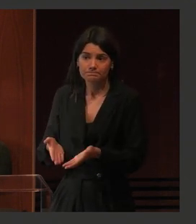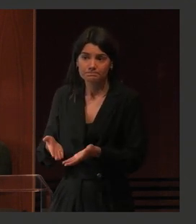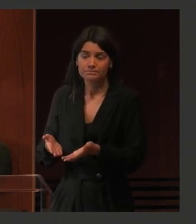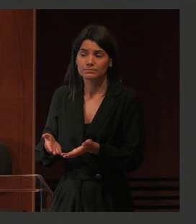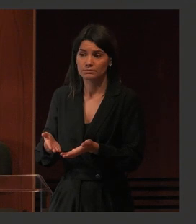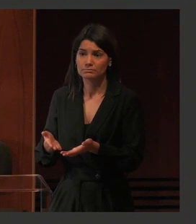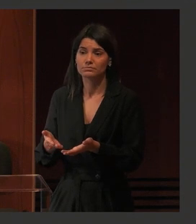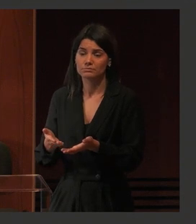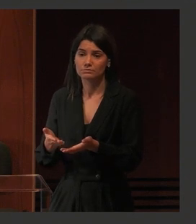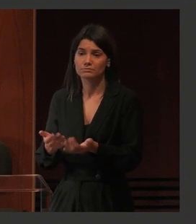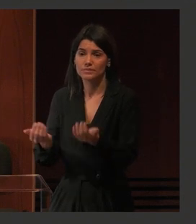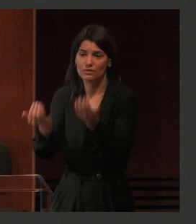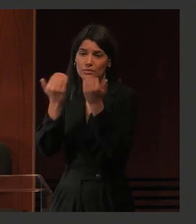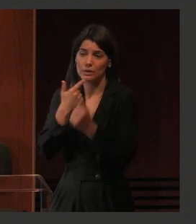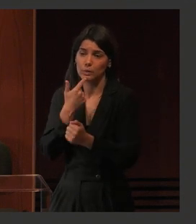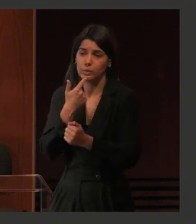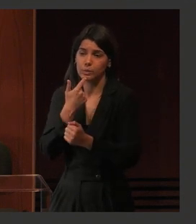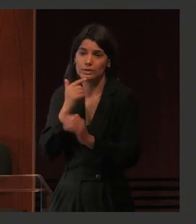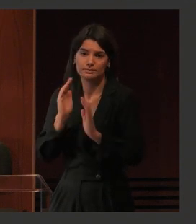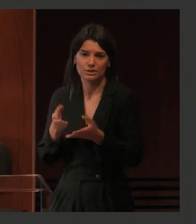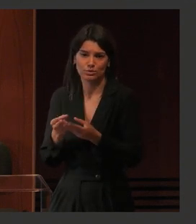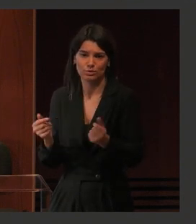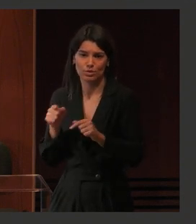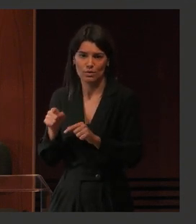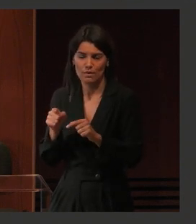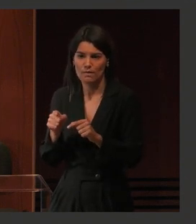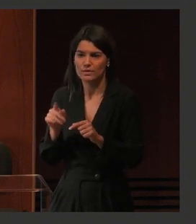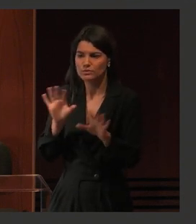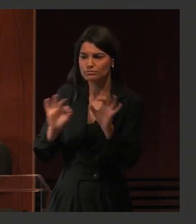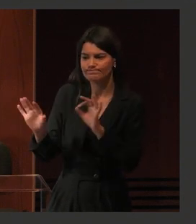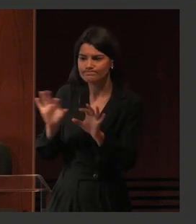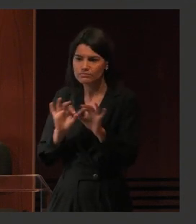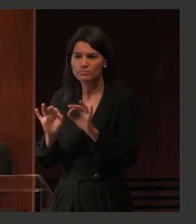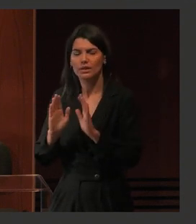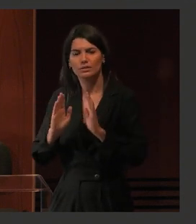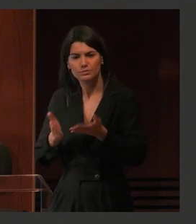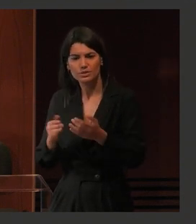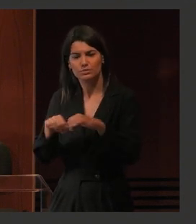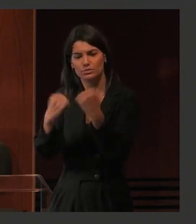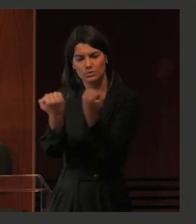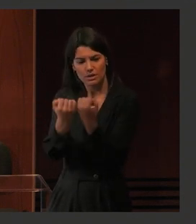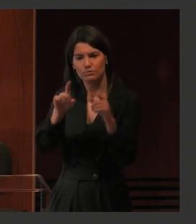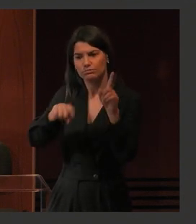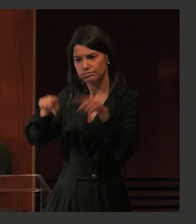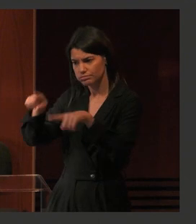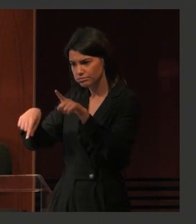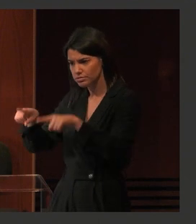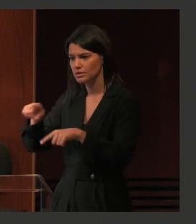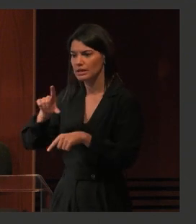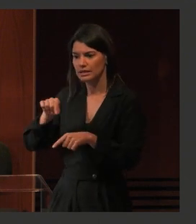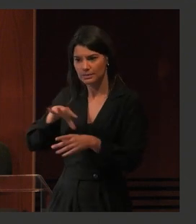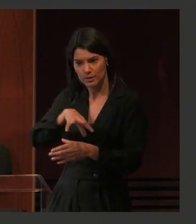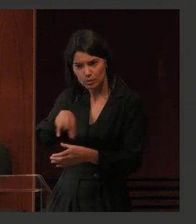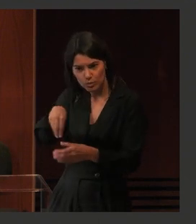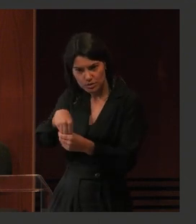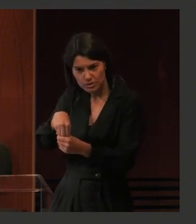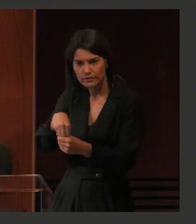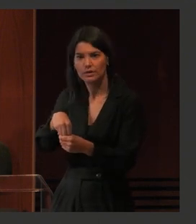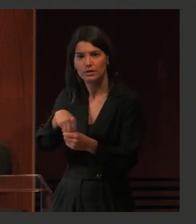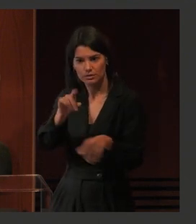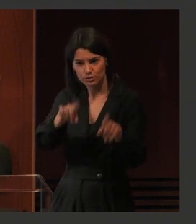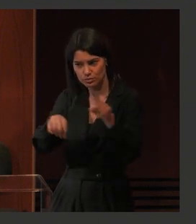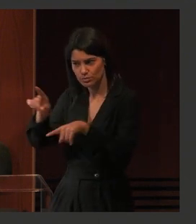need a diverse and inclusive society, and that is, we have to build a diverse